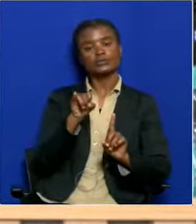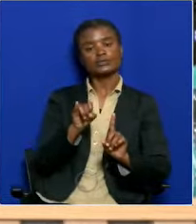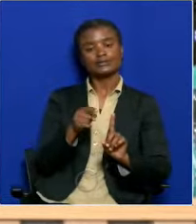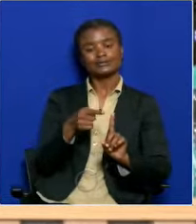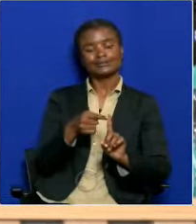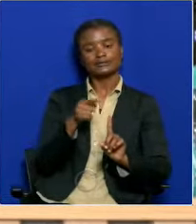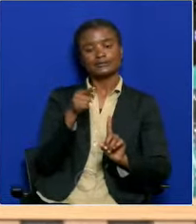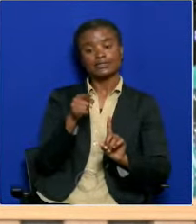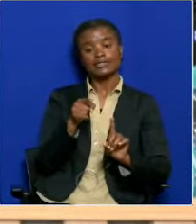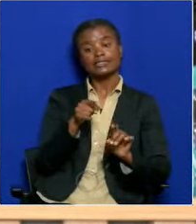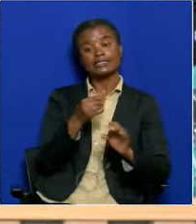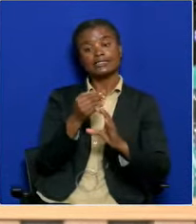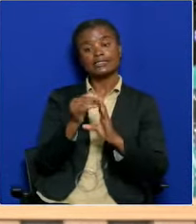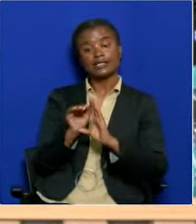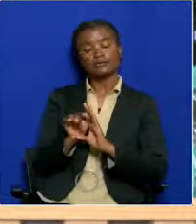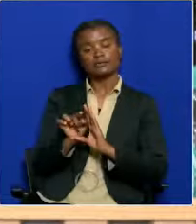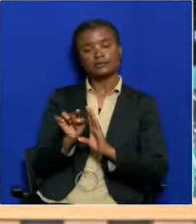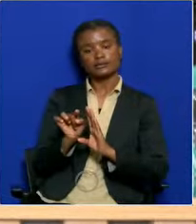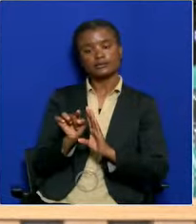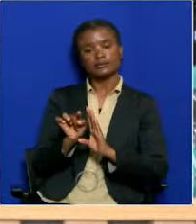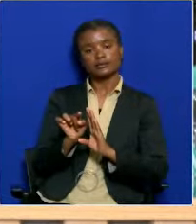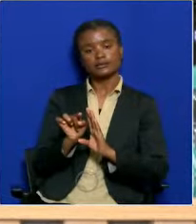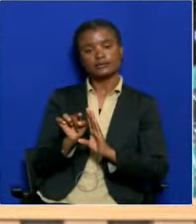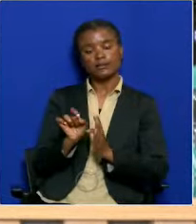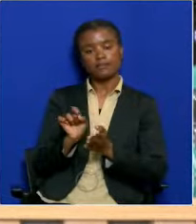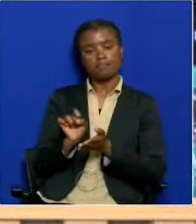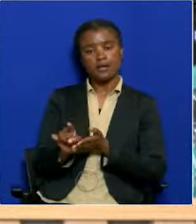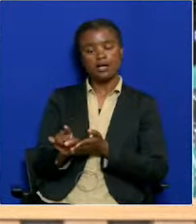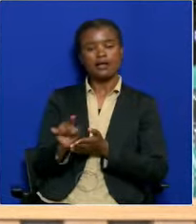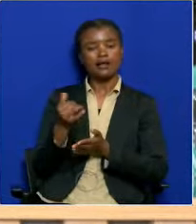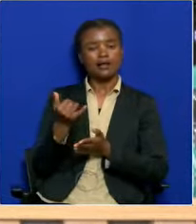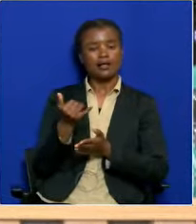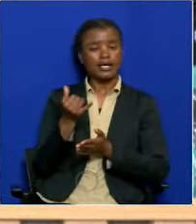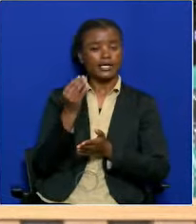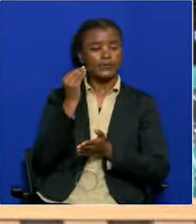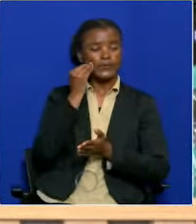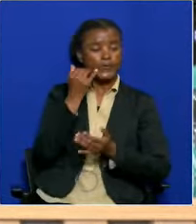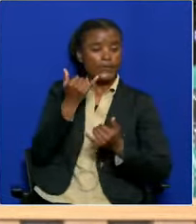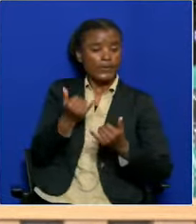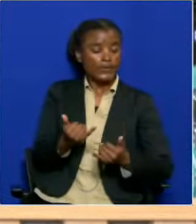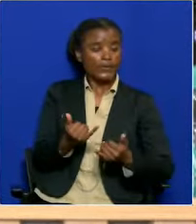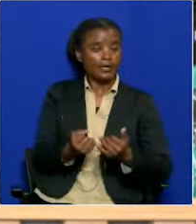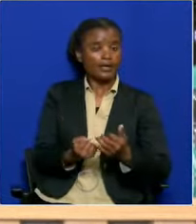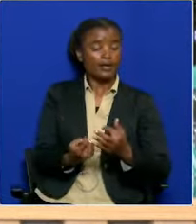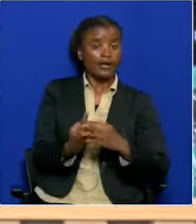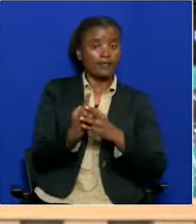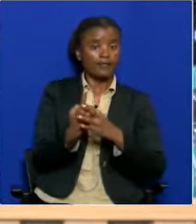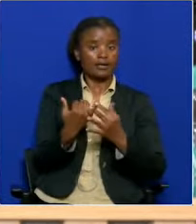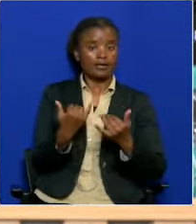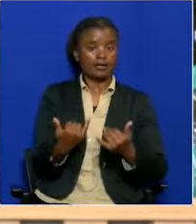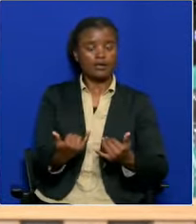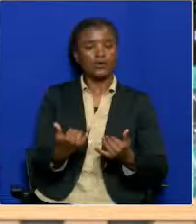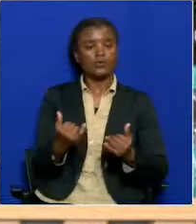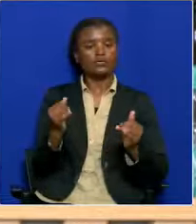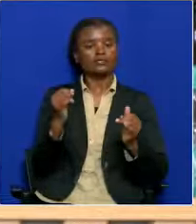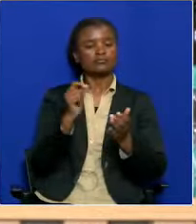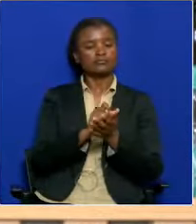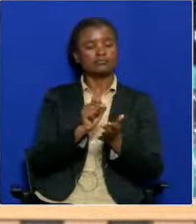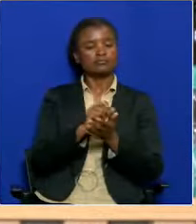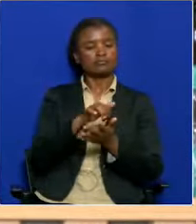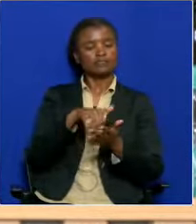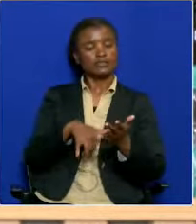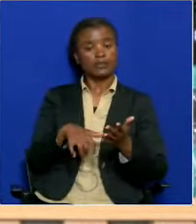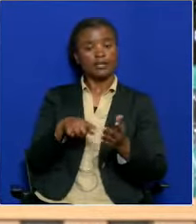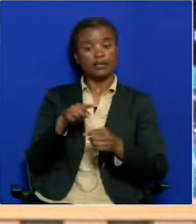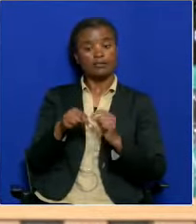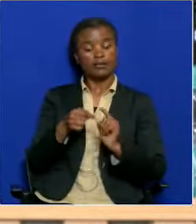breaking news statement that deals with General Khan's disciplinary. Yes. And